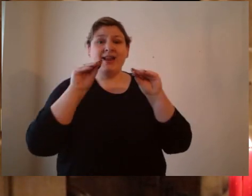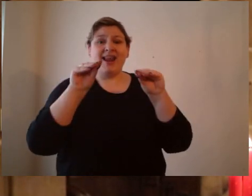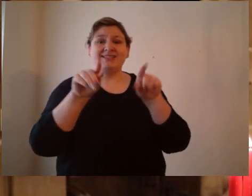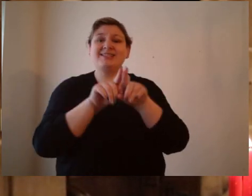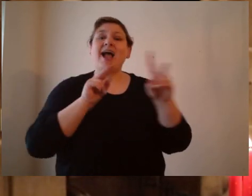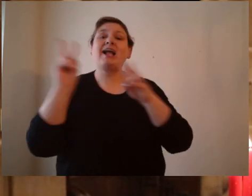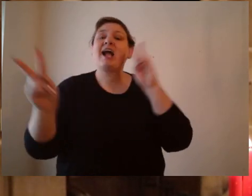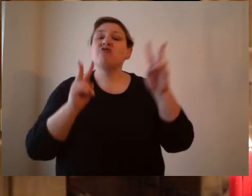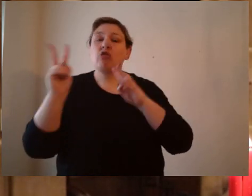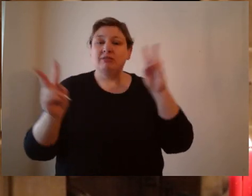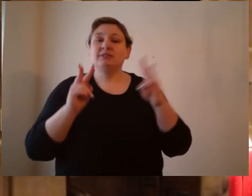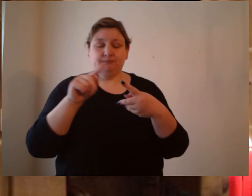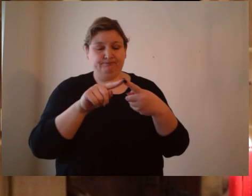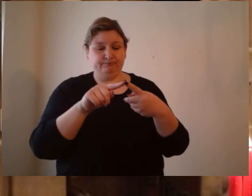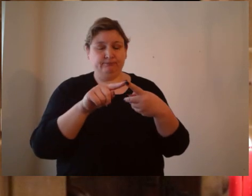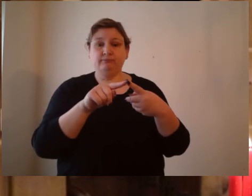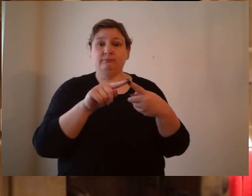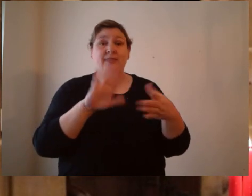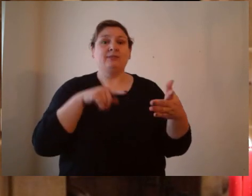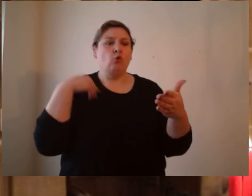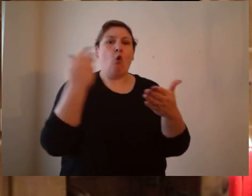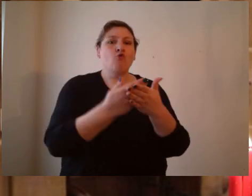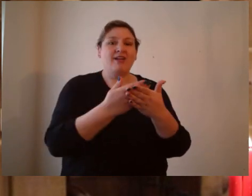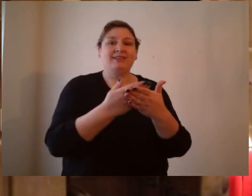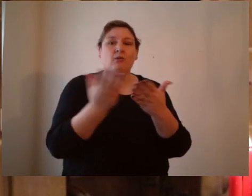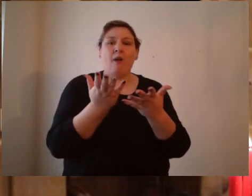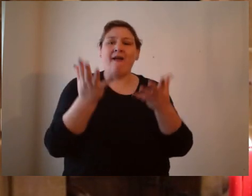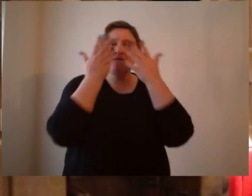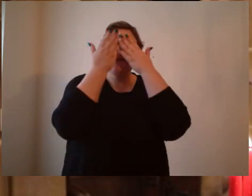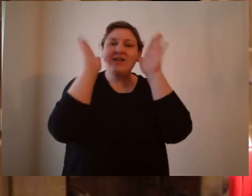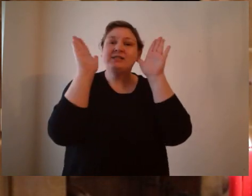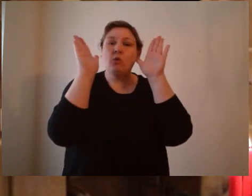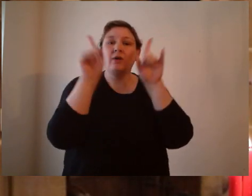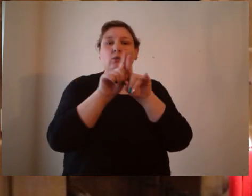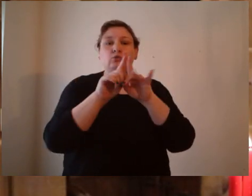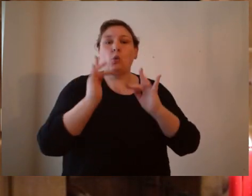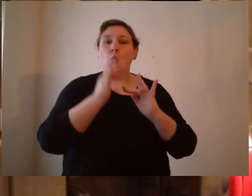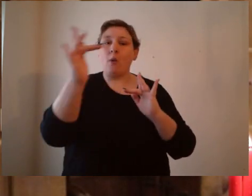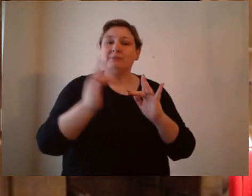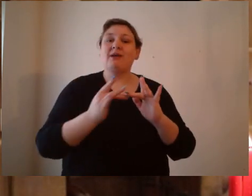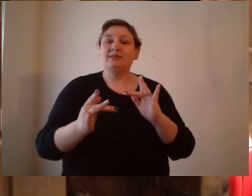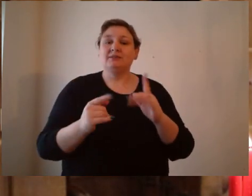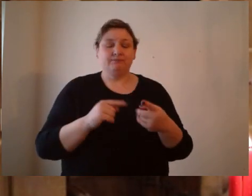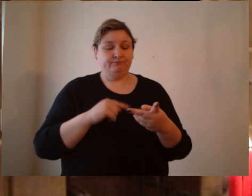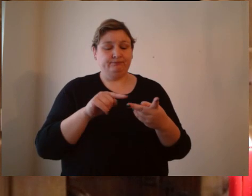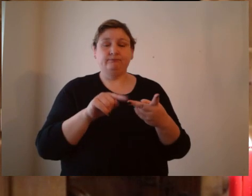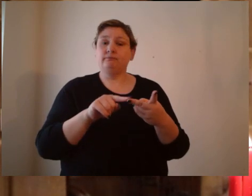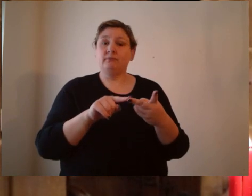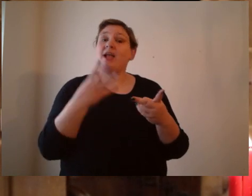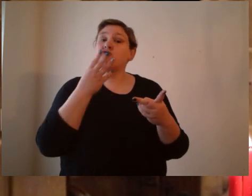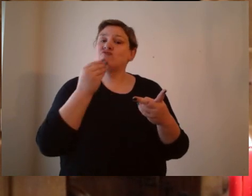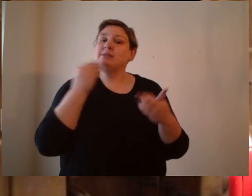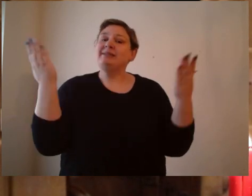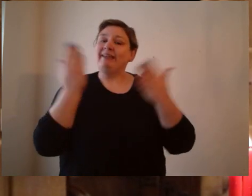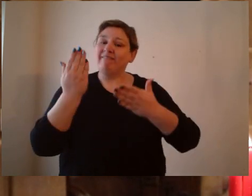nine lessons and carols is already on our Facebook site and website. And